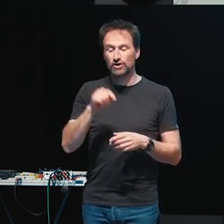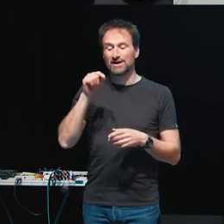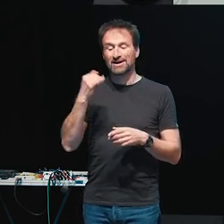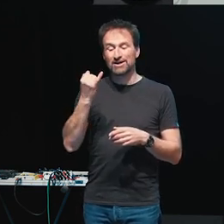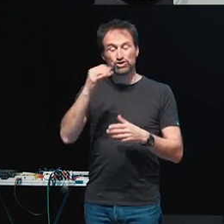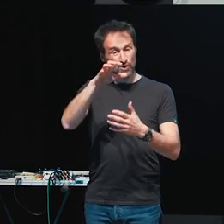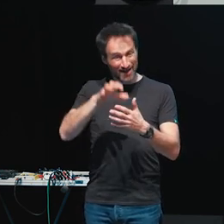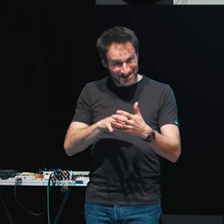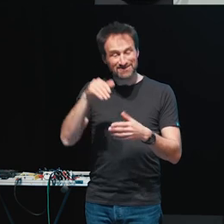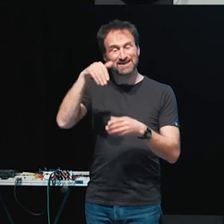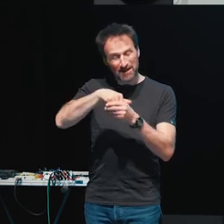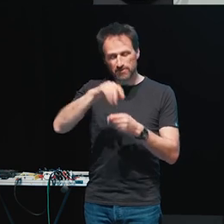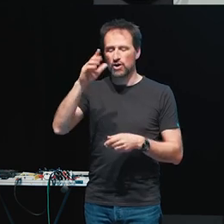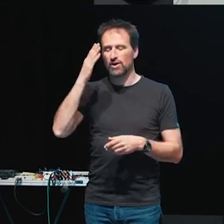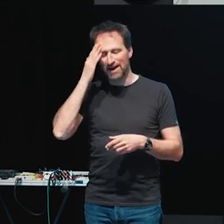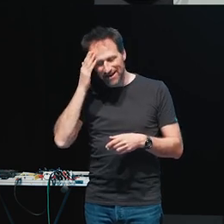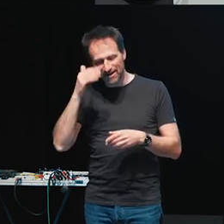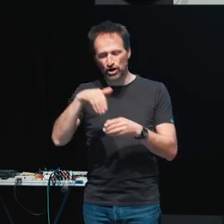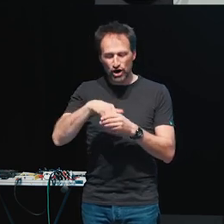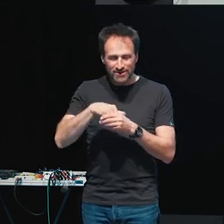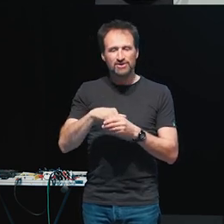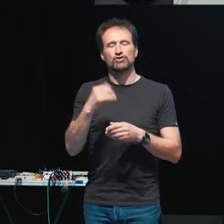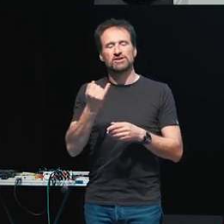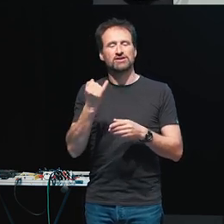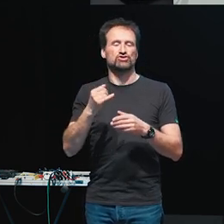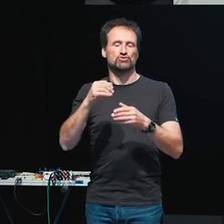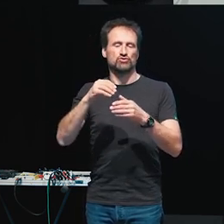content and with issue card inside, and also a footer.